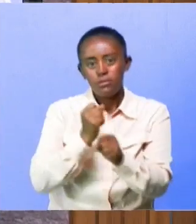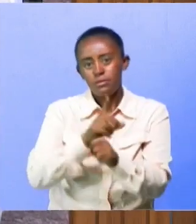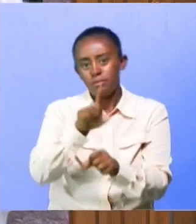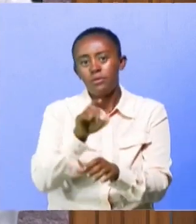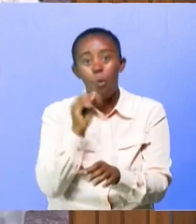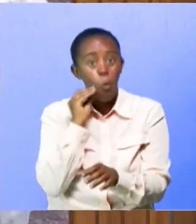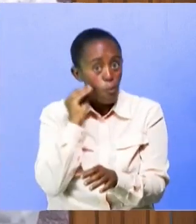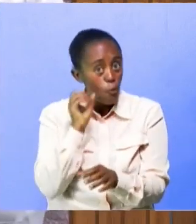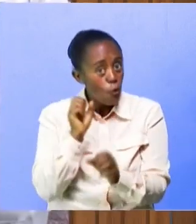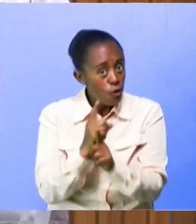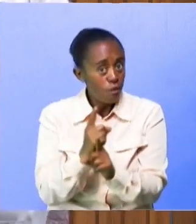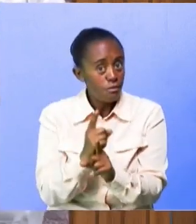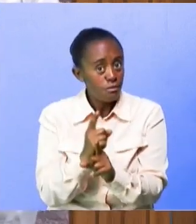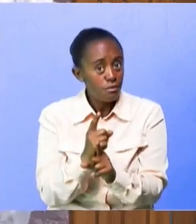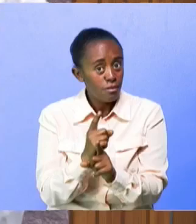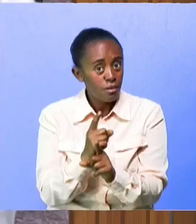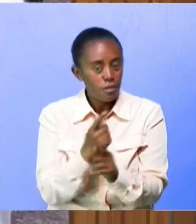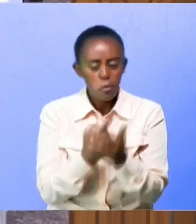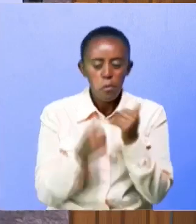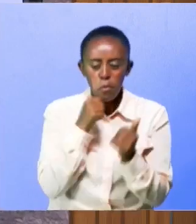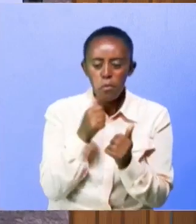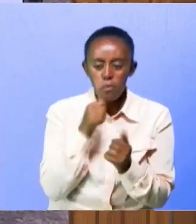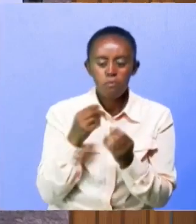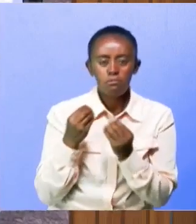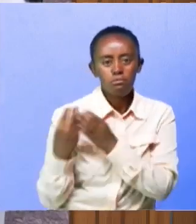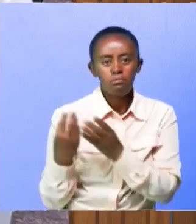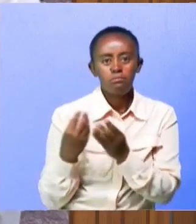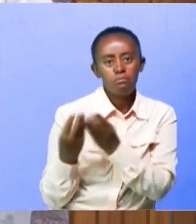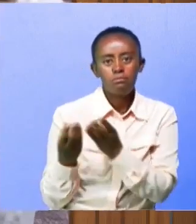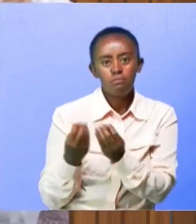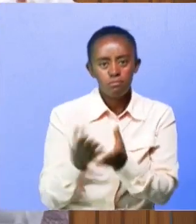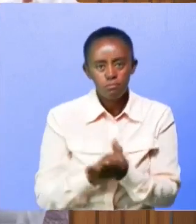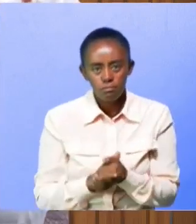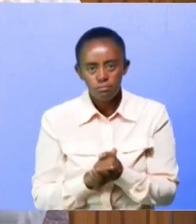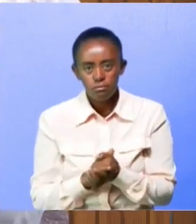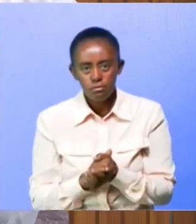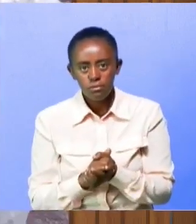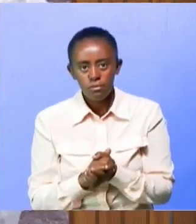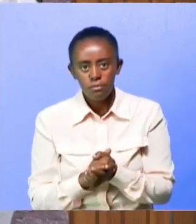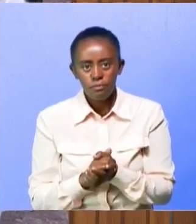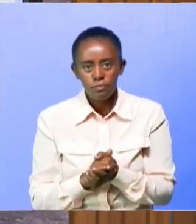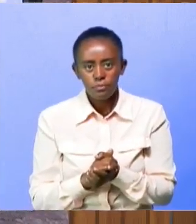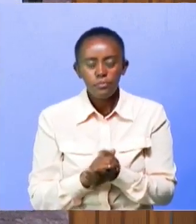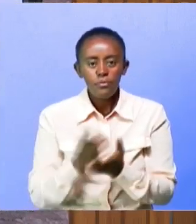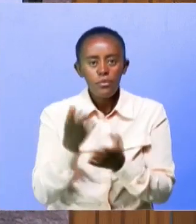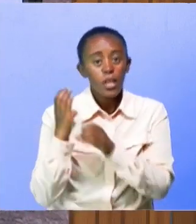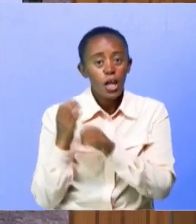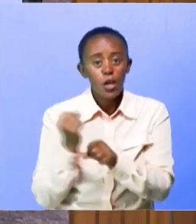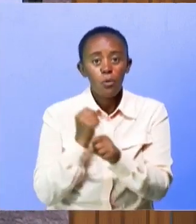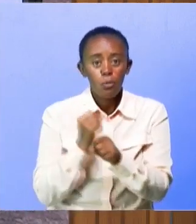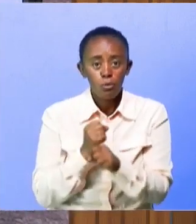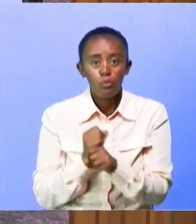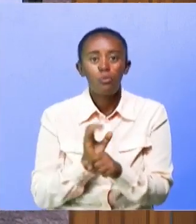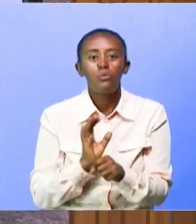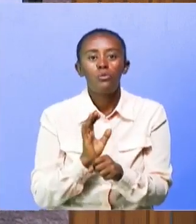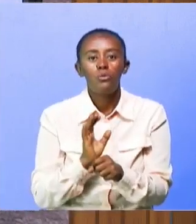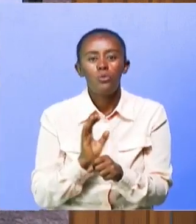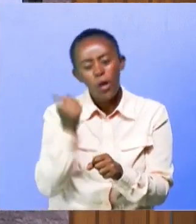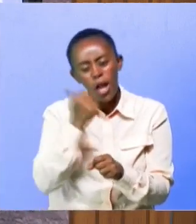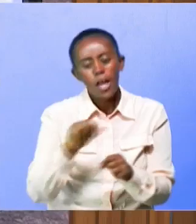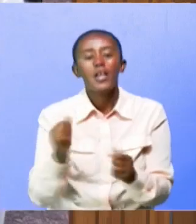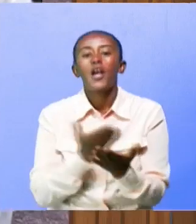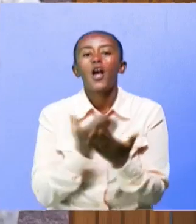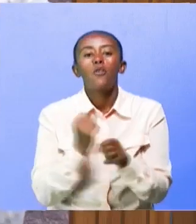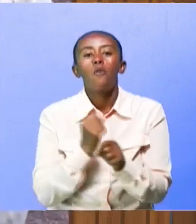at home, right? Not only belongs only for girls. Go and carry what? Your what? Any kind